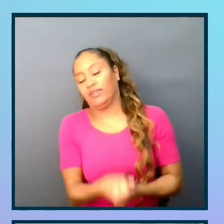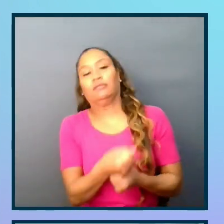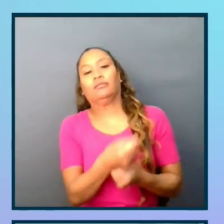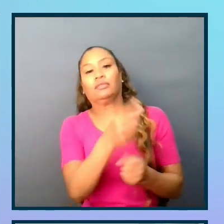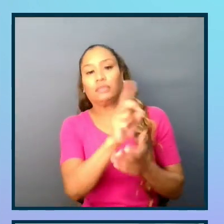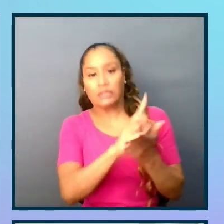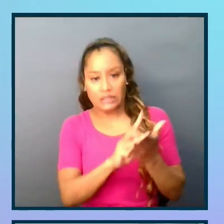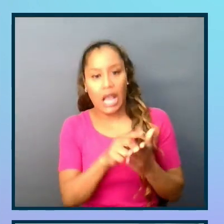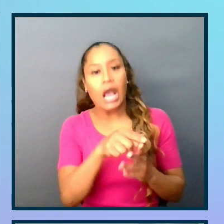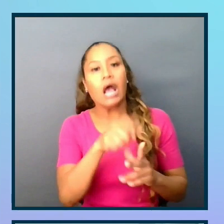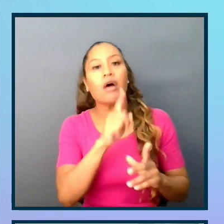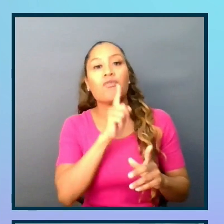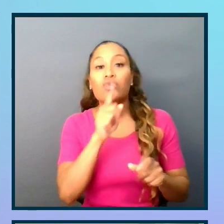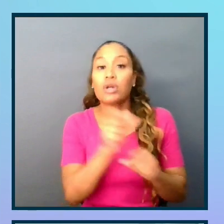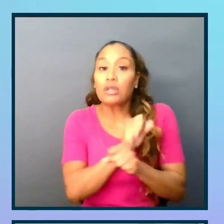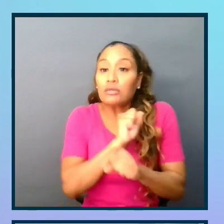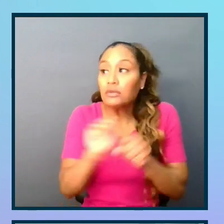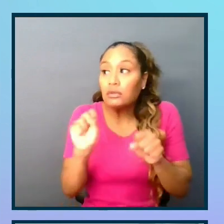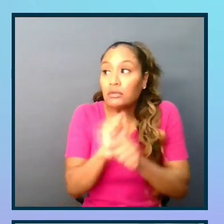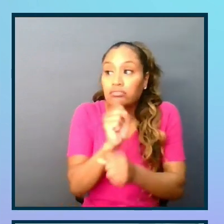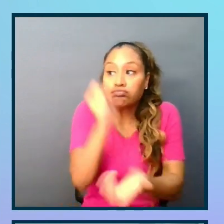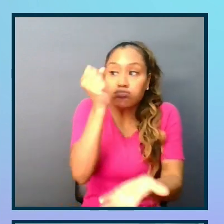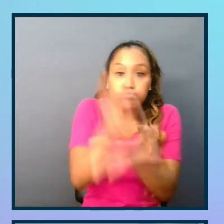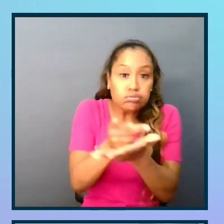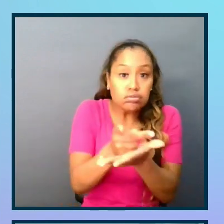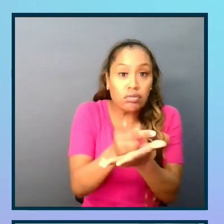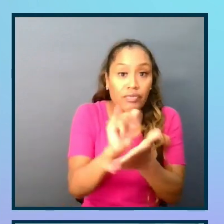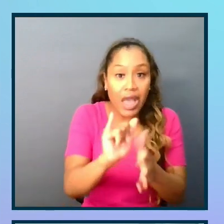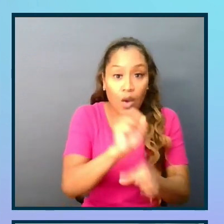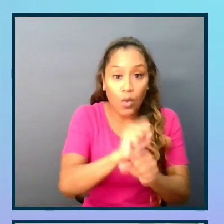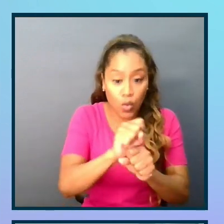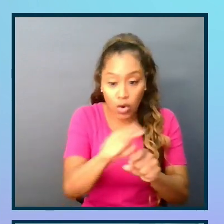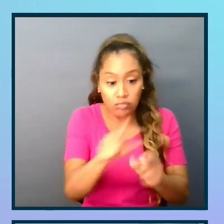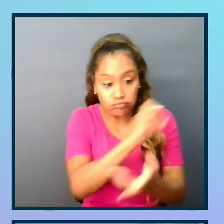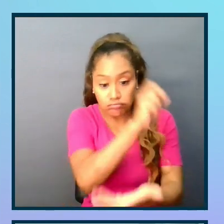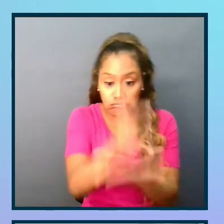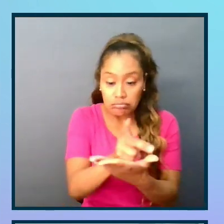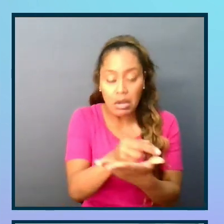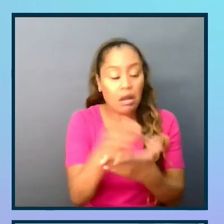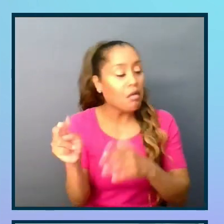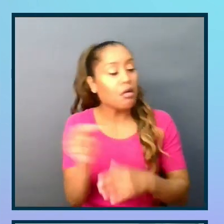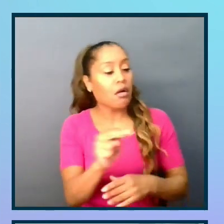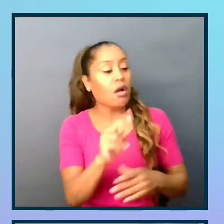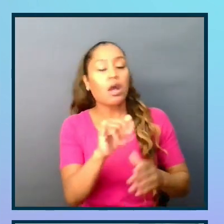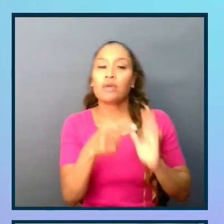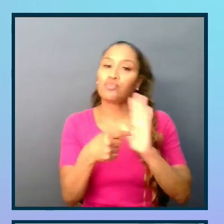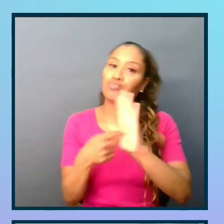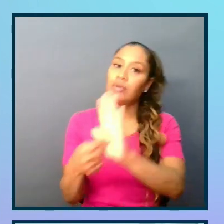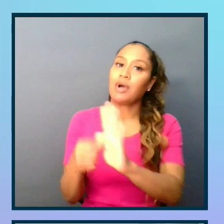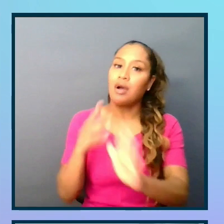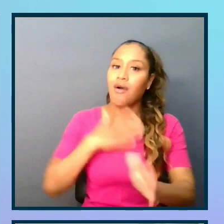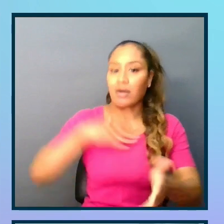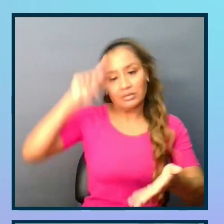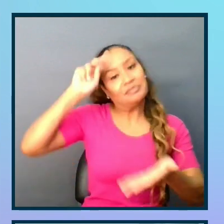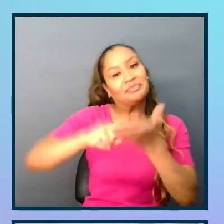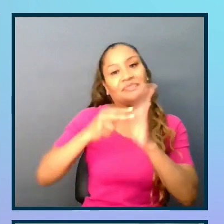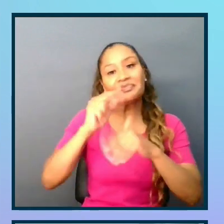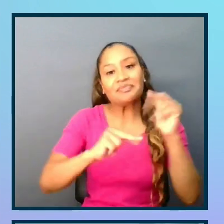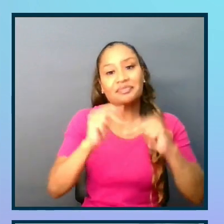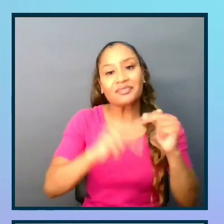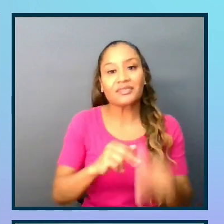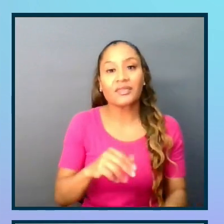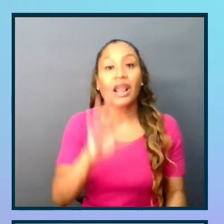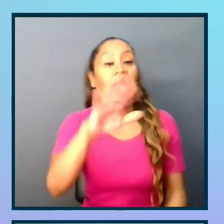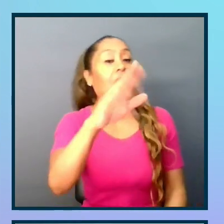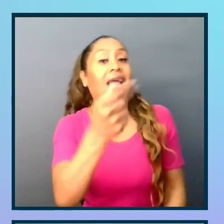designer really did sign off on the work and that it represents what we intend to build. And you know who else